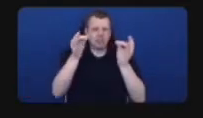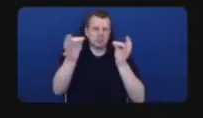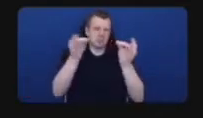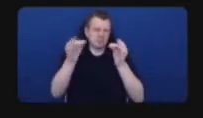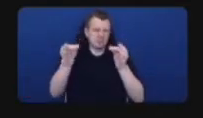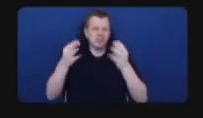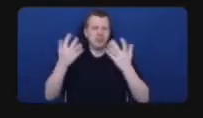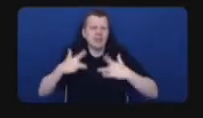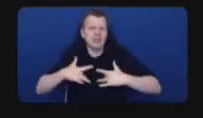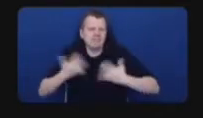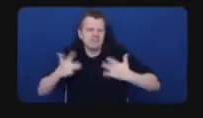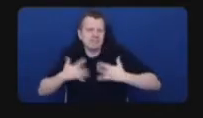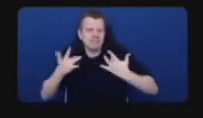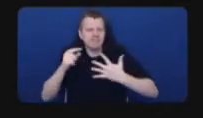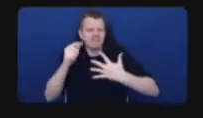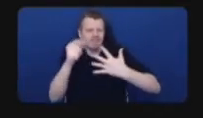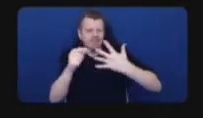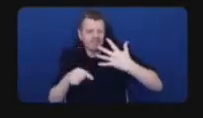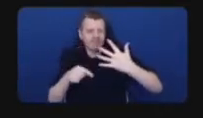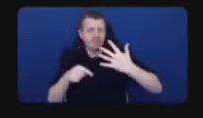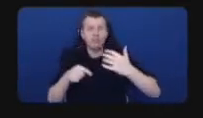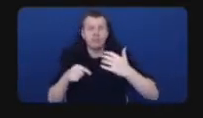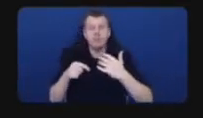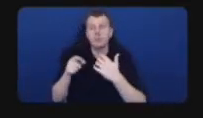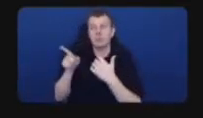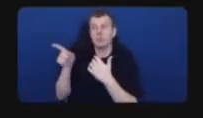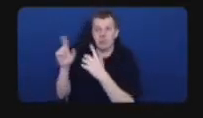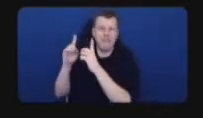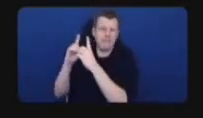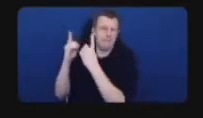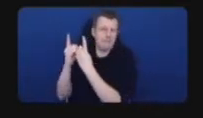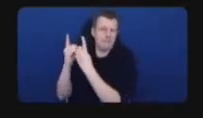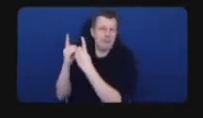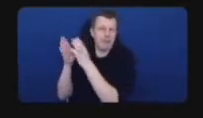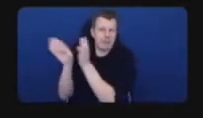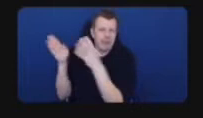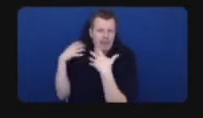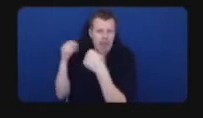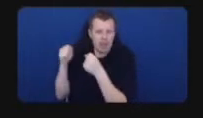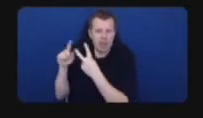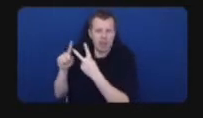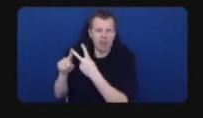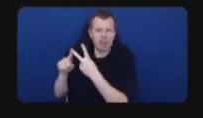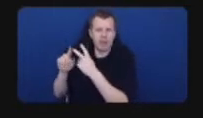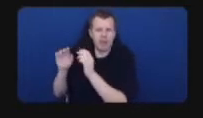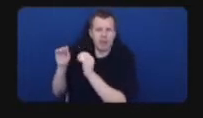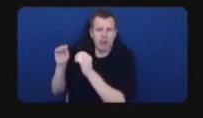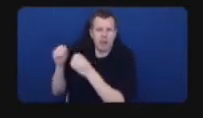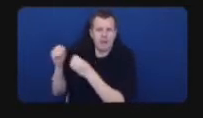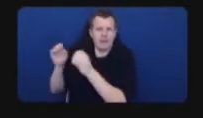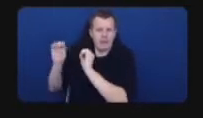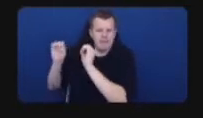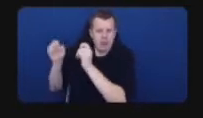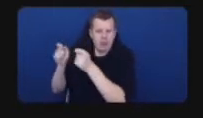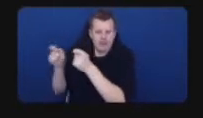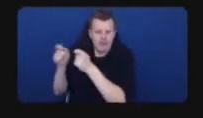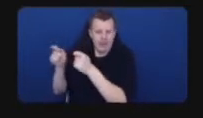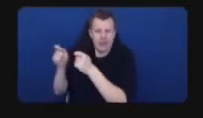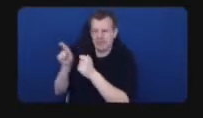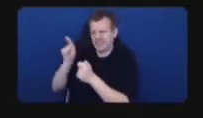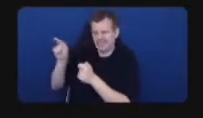updates from the Department of Public Health and the Office of Emergency Management.